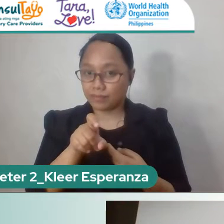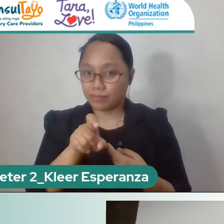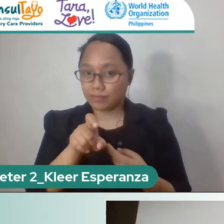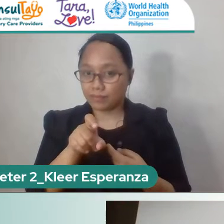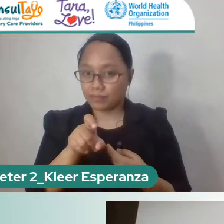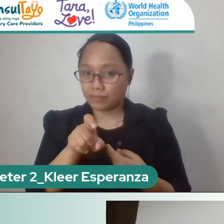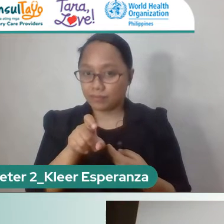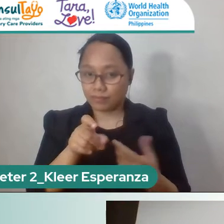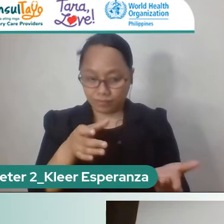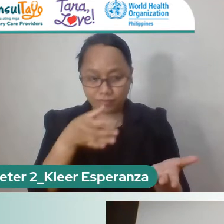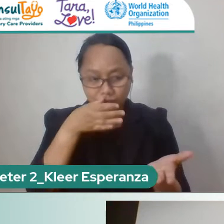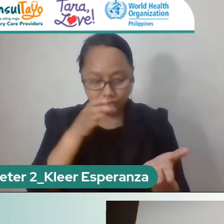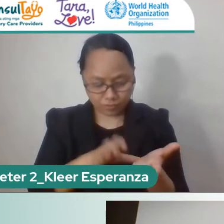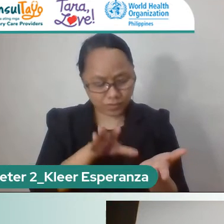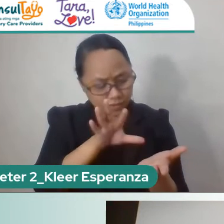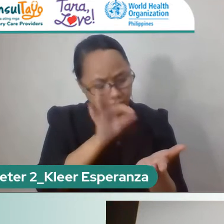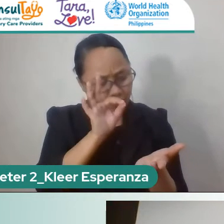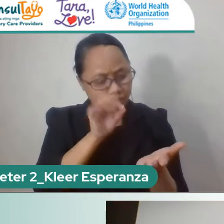from